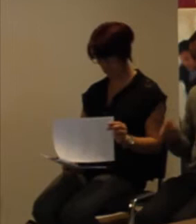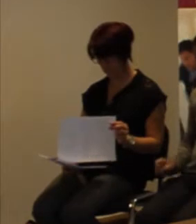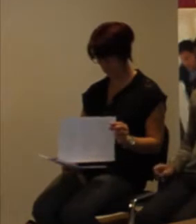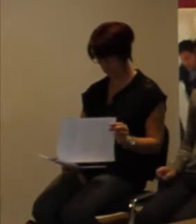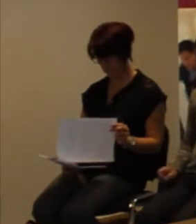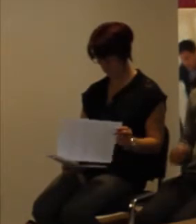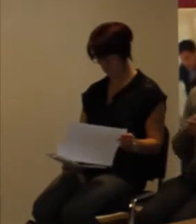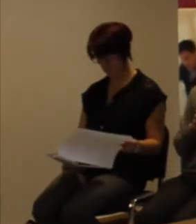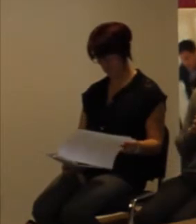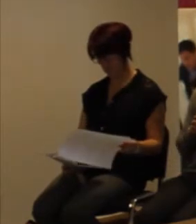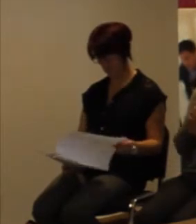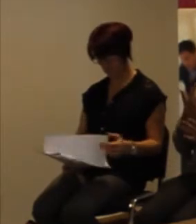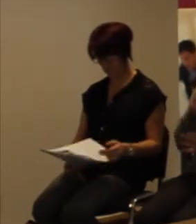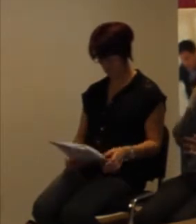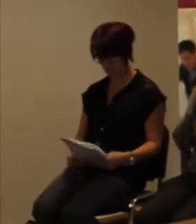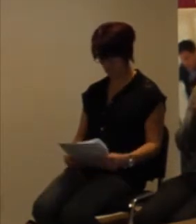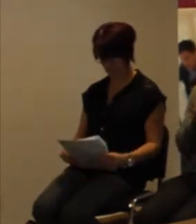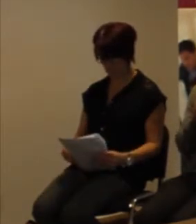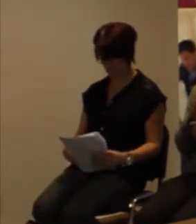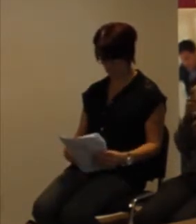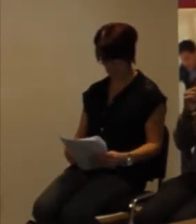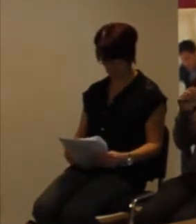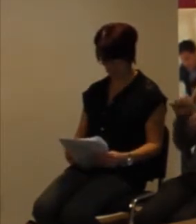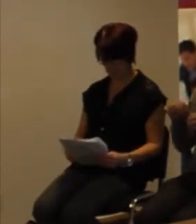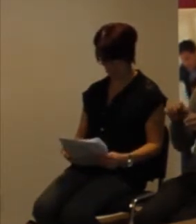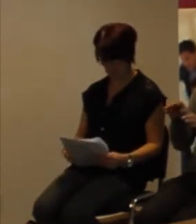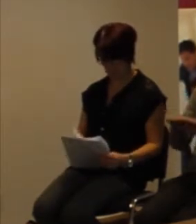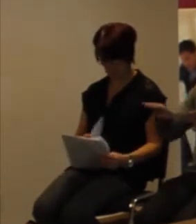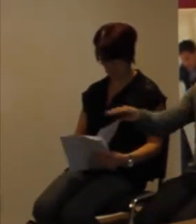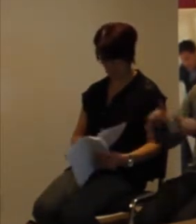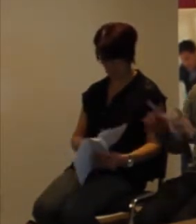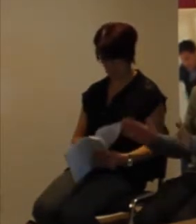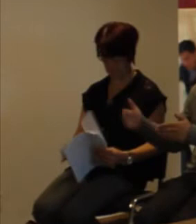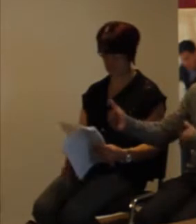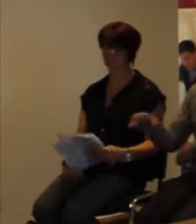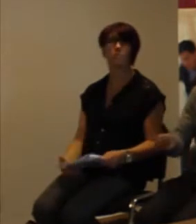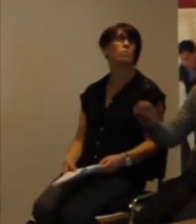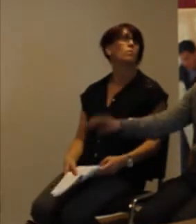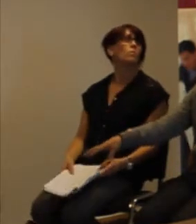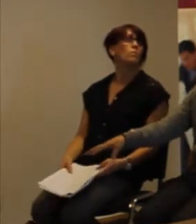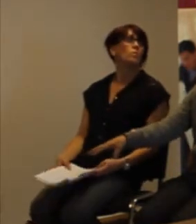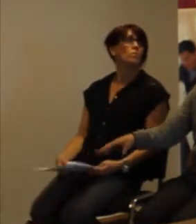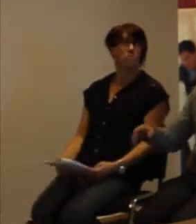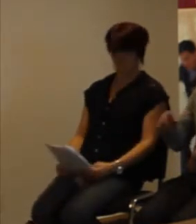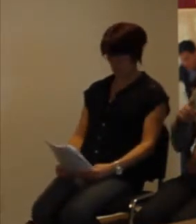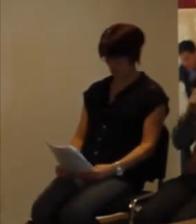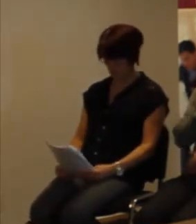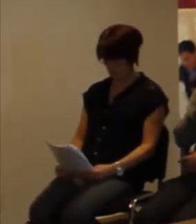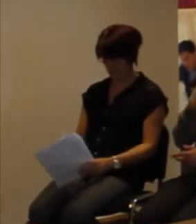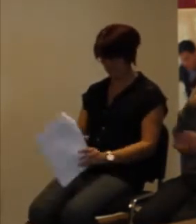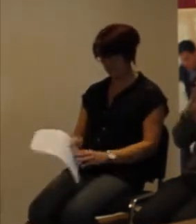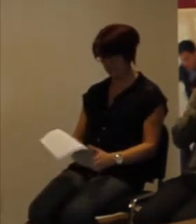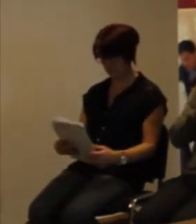And we mentioned now already separate accommodation. This is what's stated. I mean, what I'm giving you there is what's stated in the policy. But